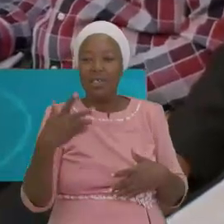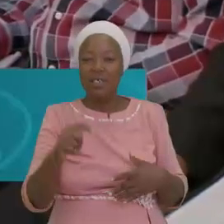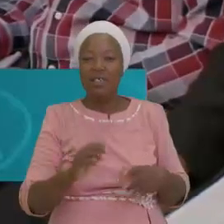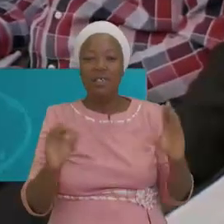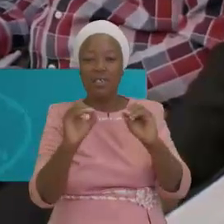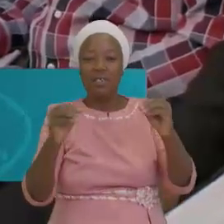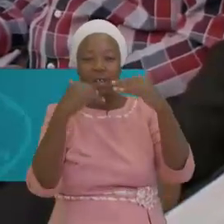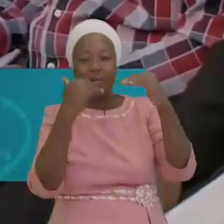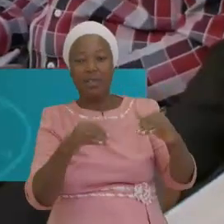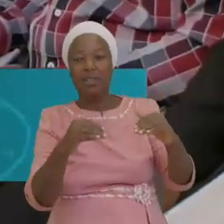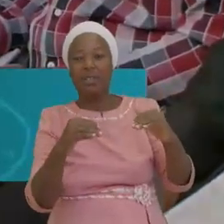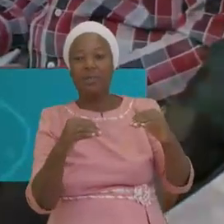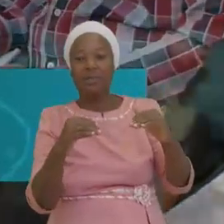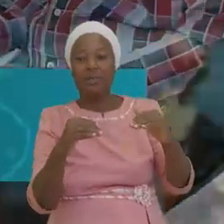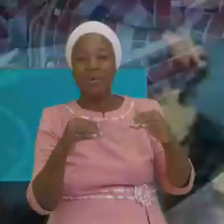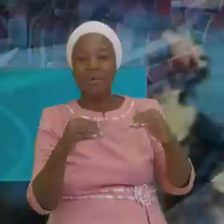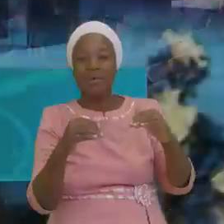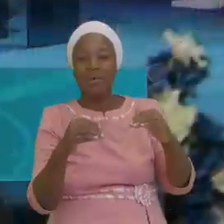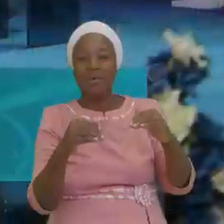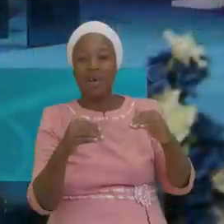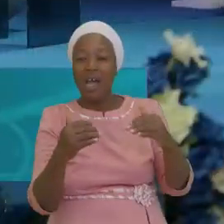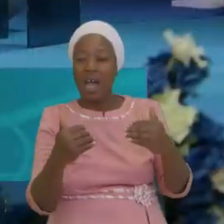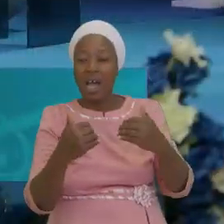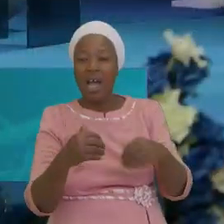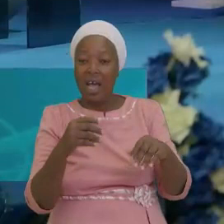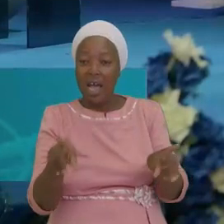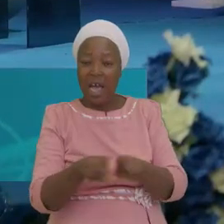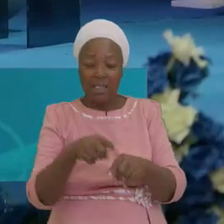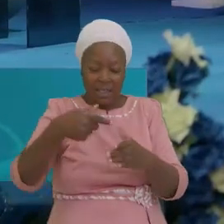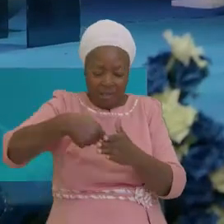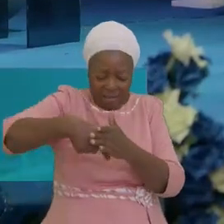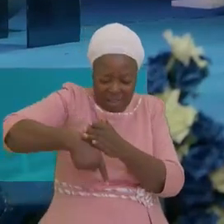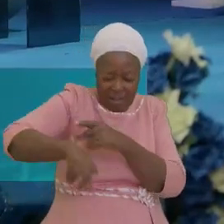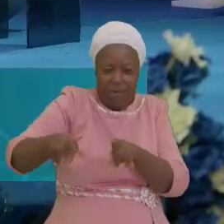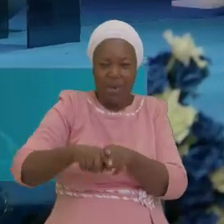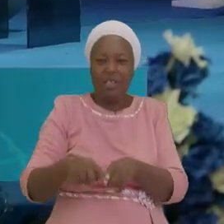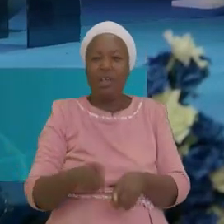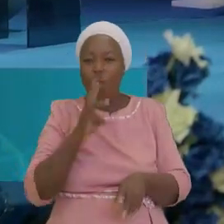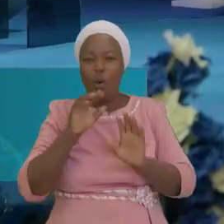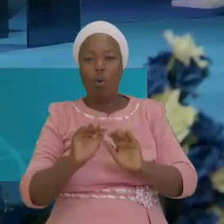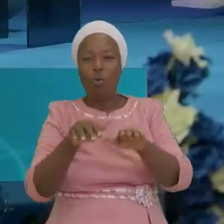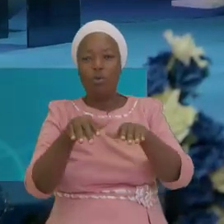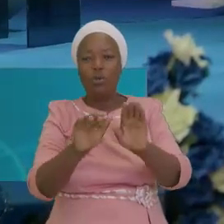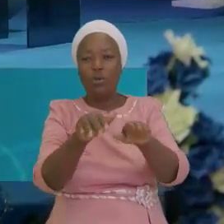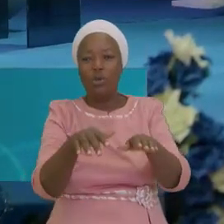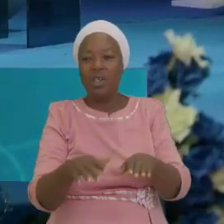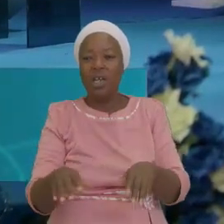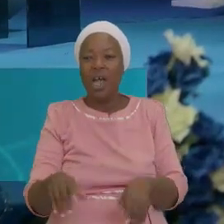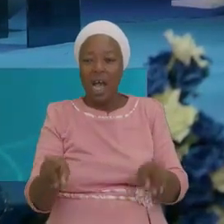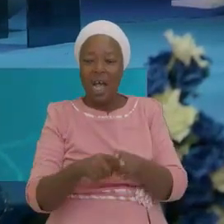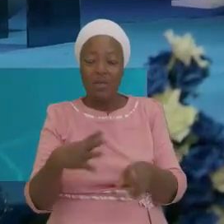Inexhaustible, as deep as the ocean, as wide as the